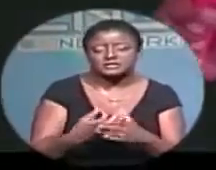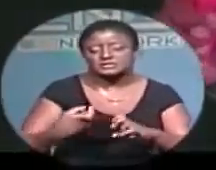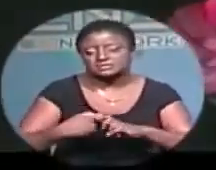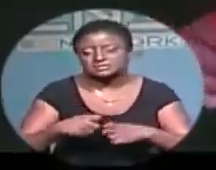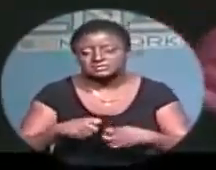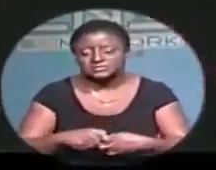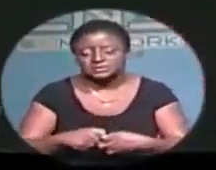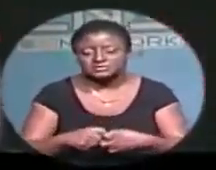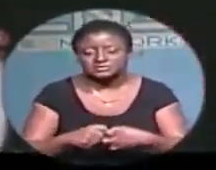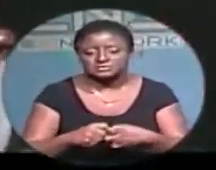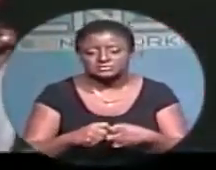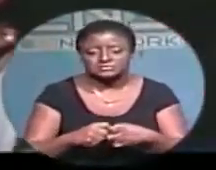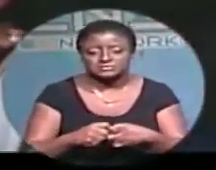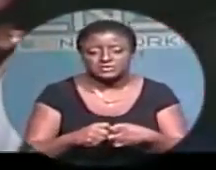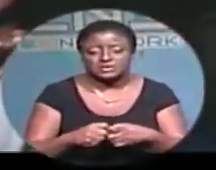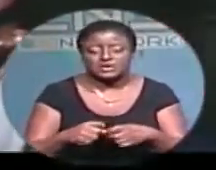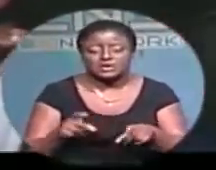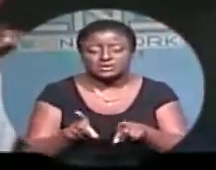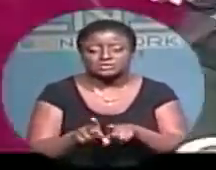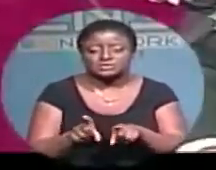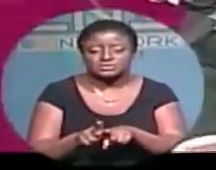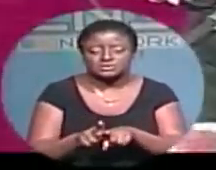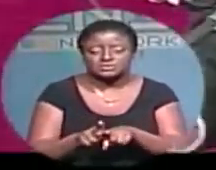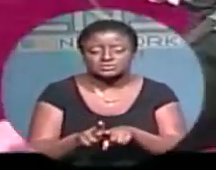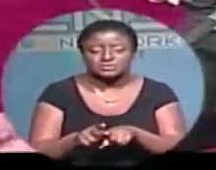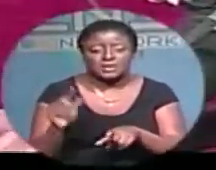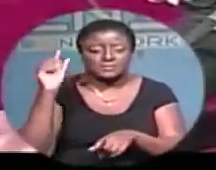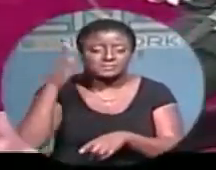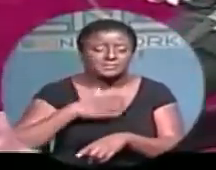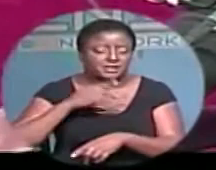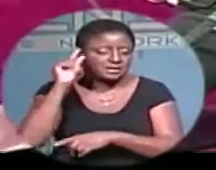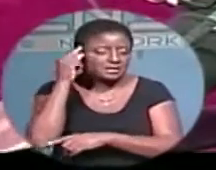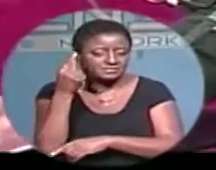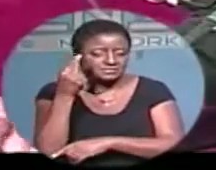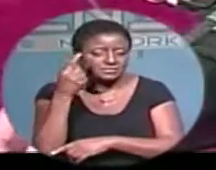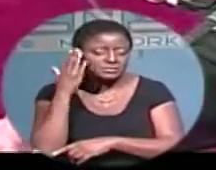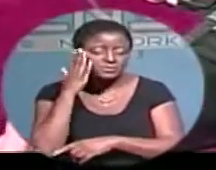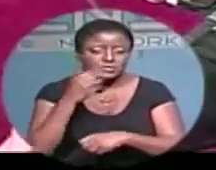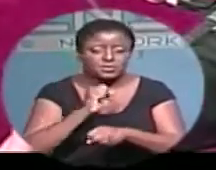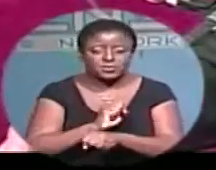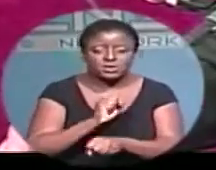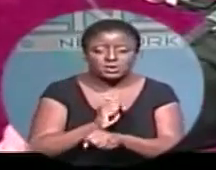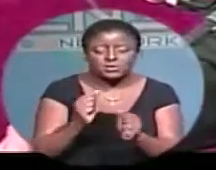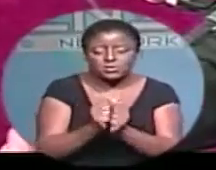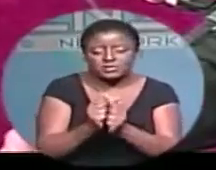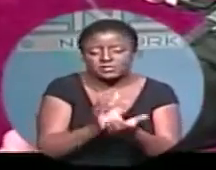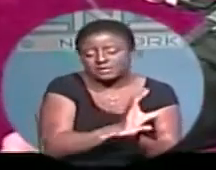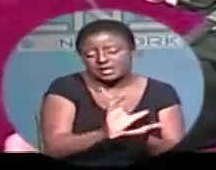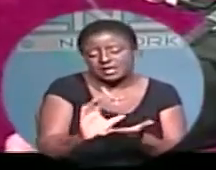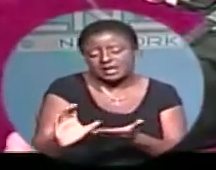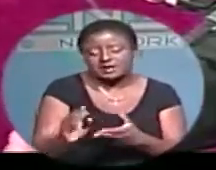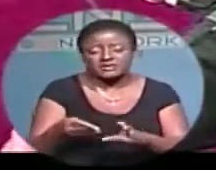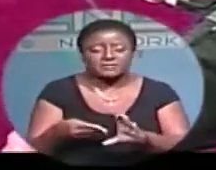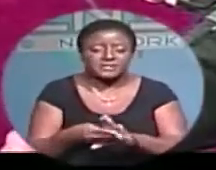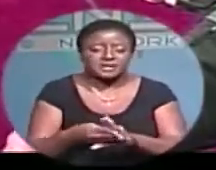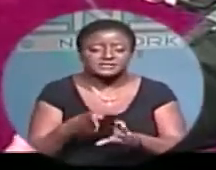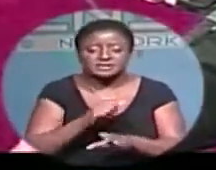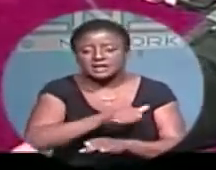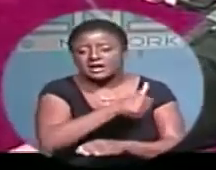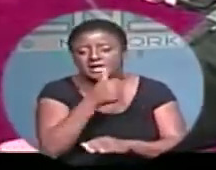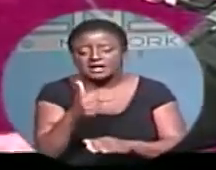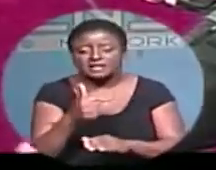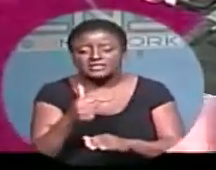market, an incentive to get things moving. My government will therefore work with the clearing banks and other